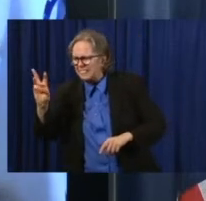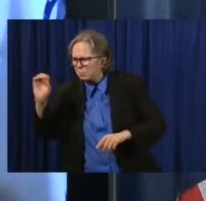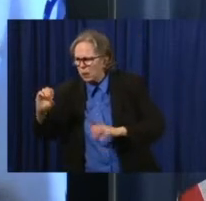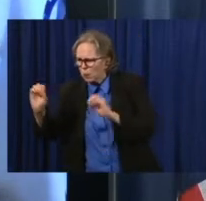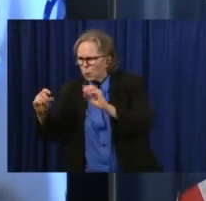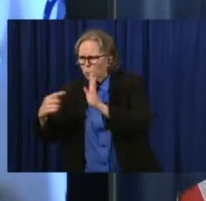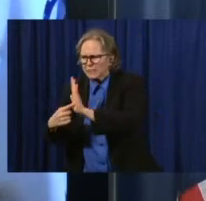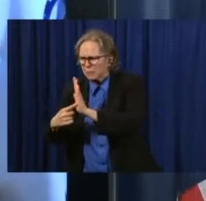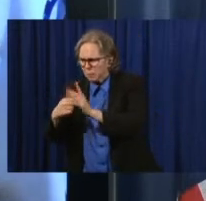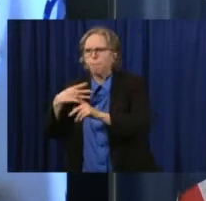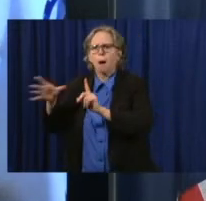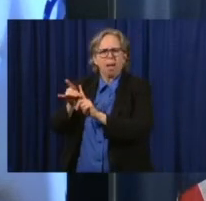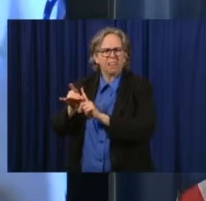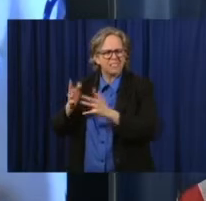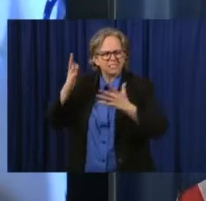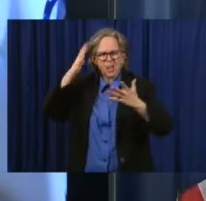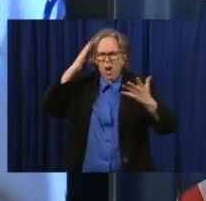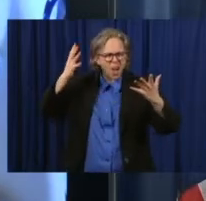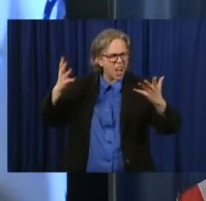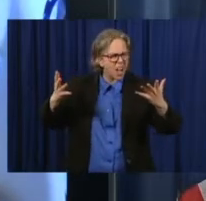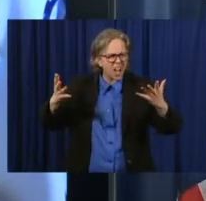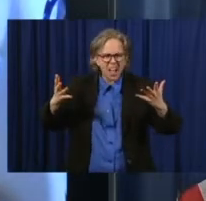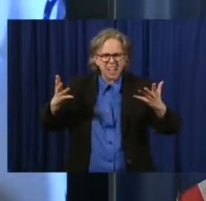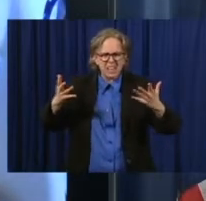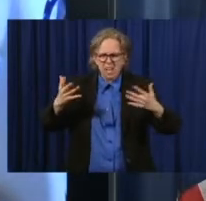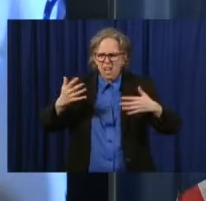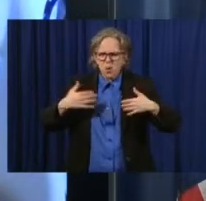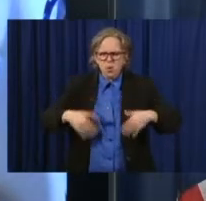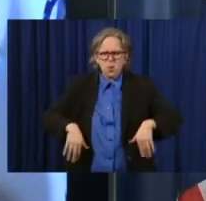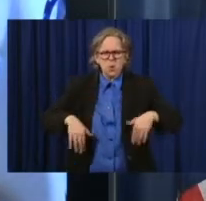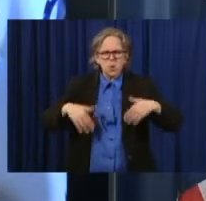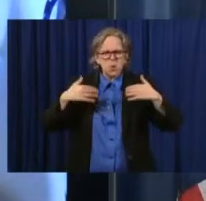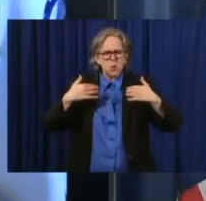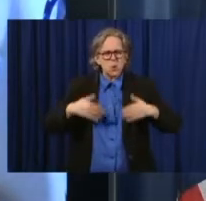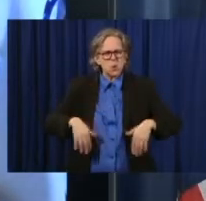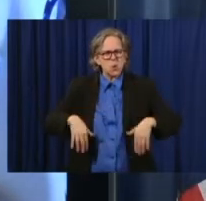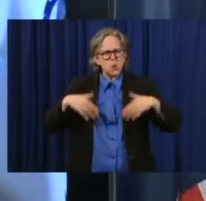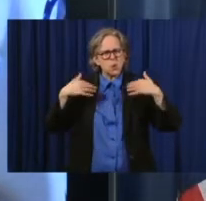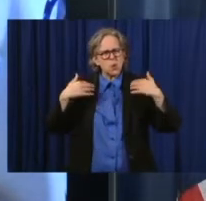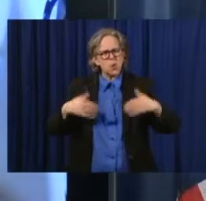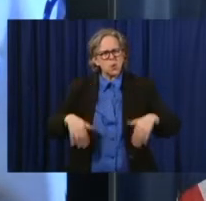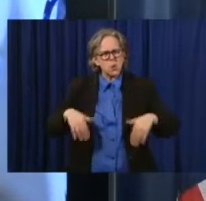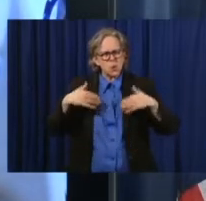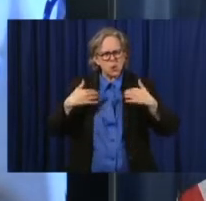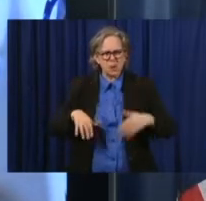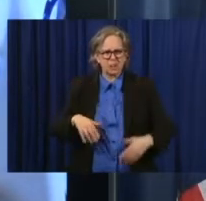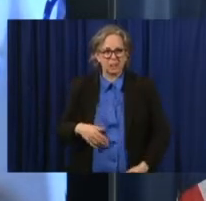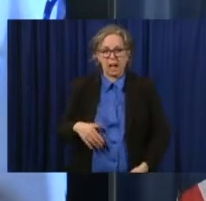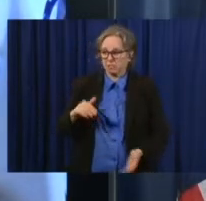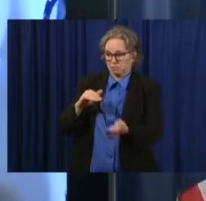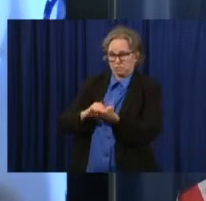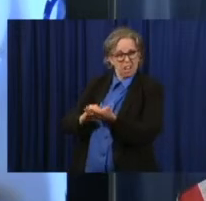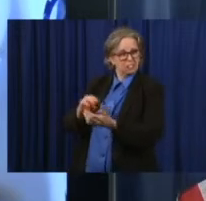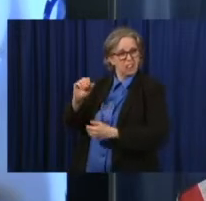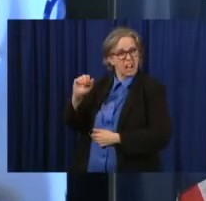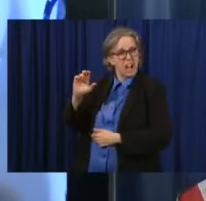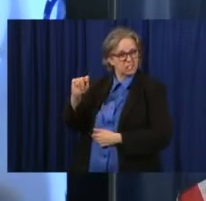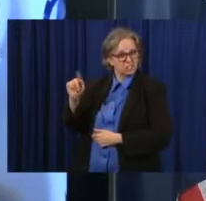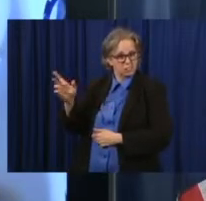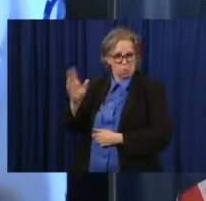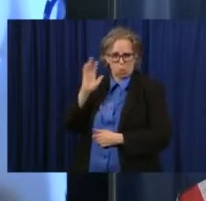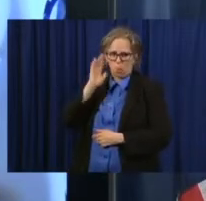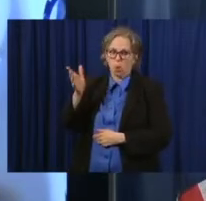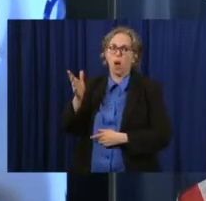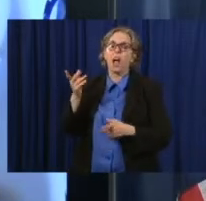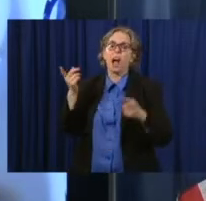and taught us early on is certainly happening inside the prisons. And that is, she said repeatedly early on, we may get to a point